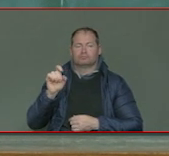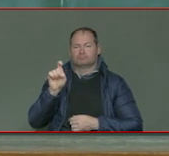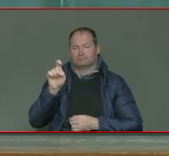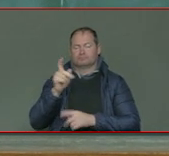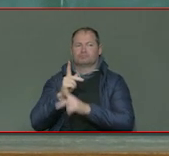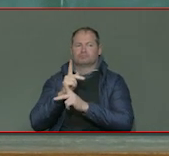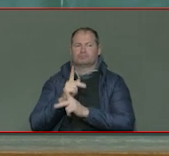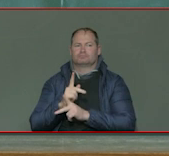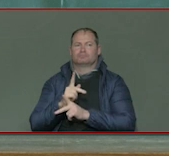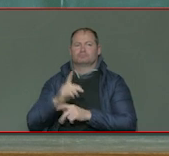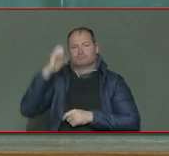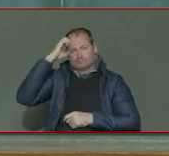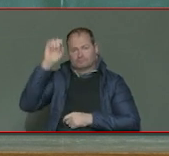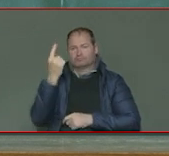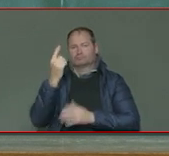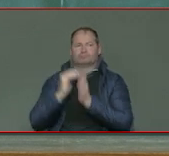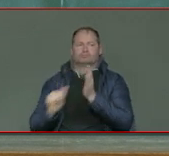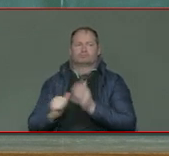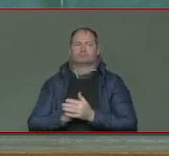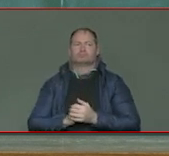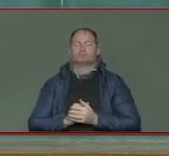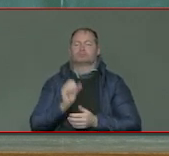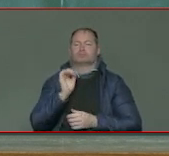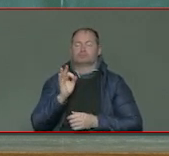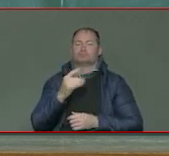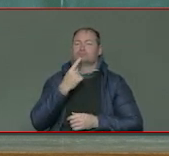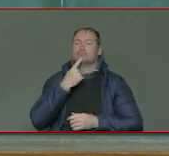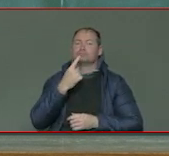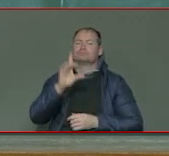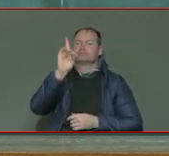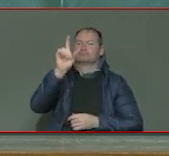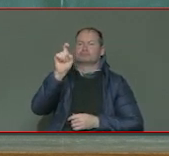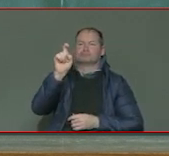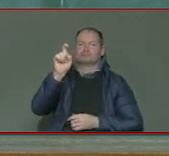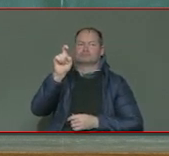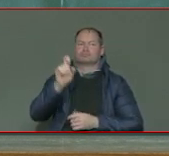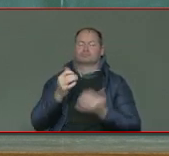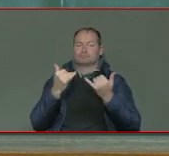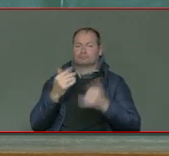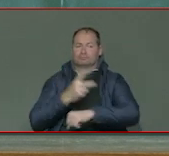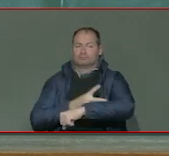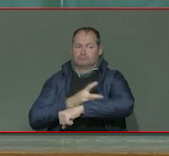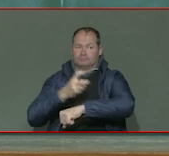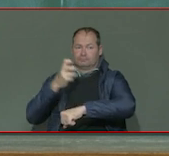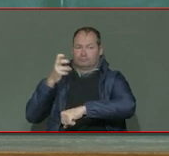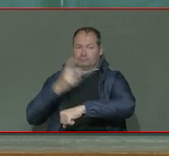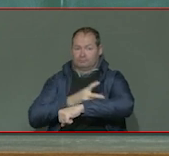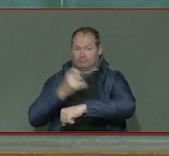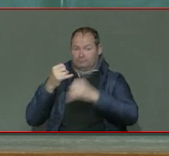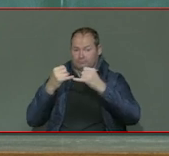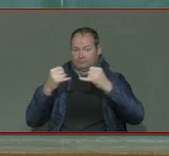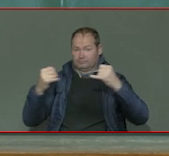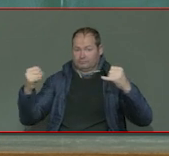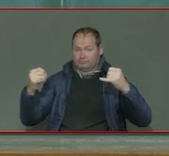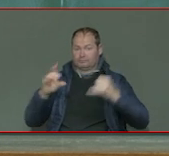subtract 1 from the exponent. So when they say dx of that, when you differentiate, the line in which you differentiate, you